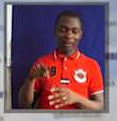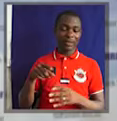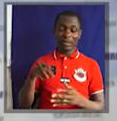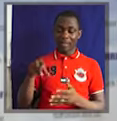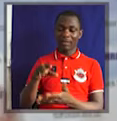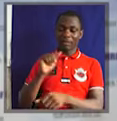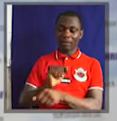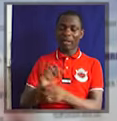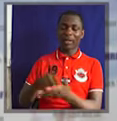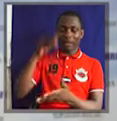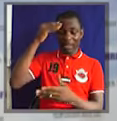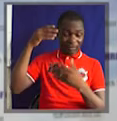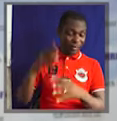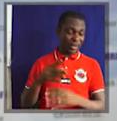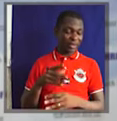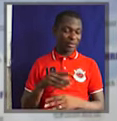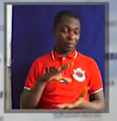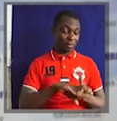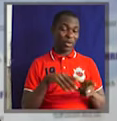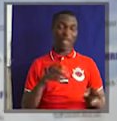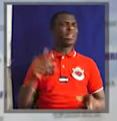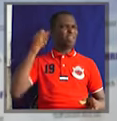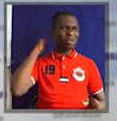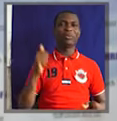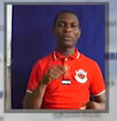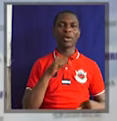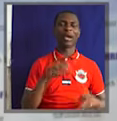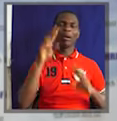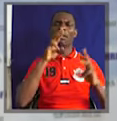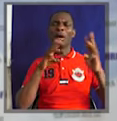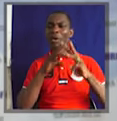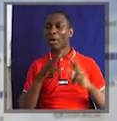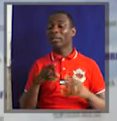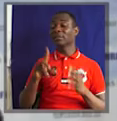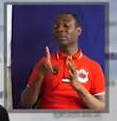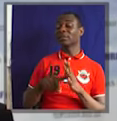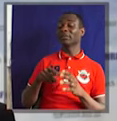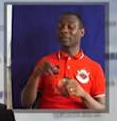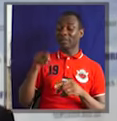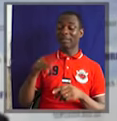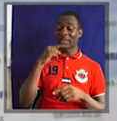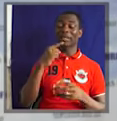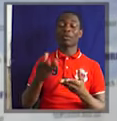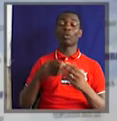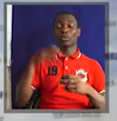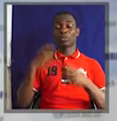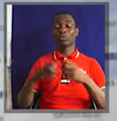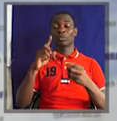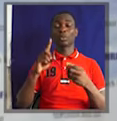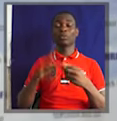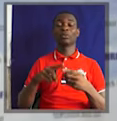ensanom na aye basabasa no odinam afa na onnam asofo o se wo pe solution to your generational curse me do popa wo je